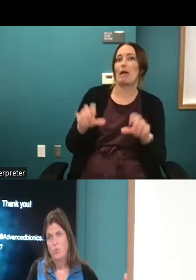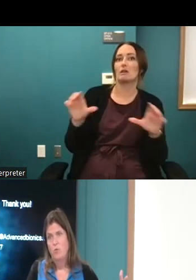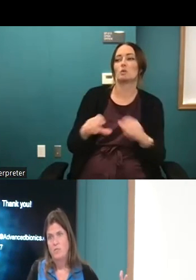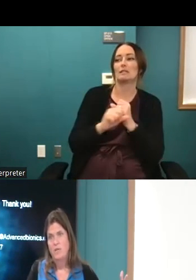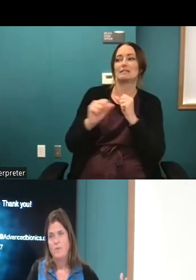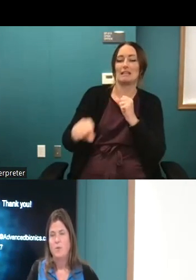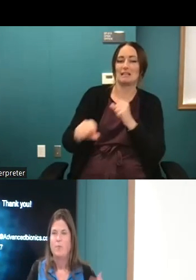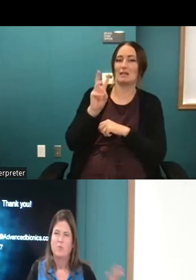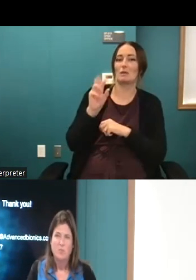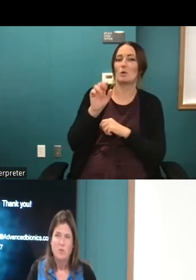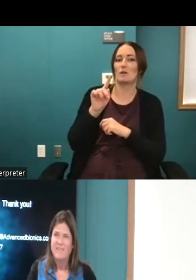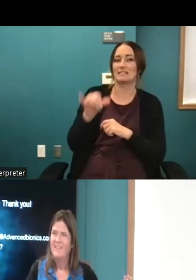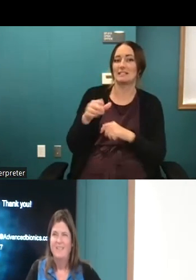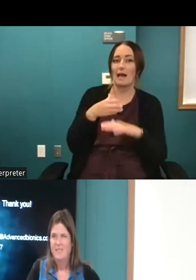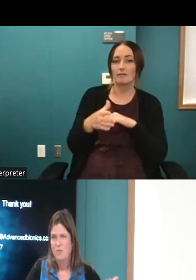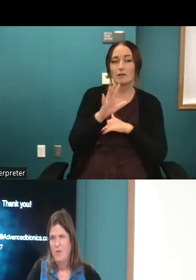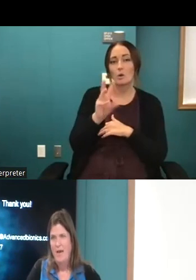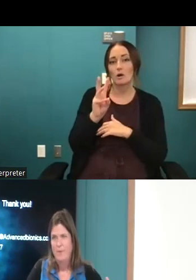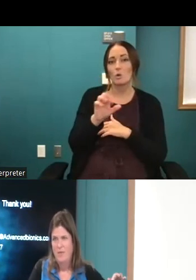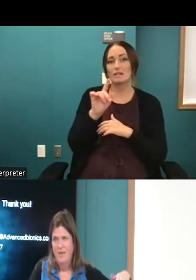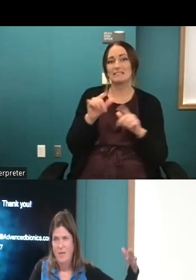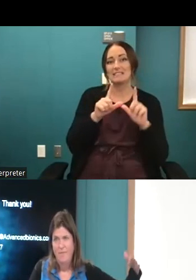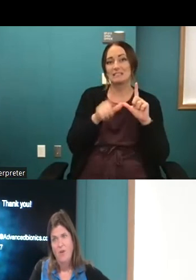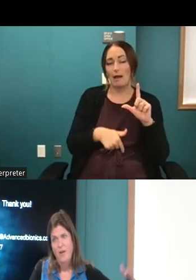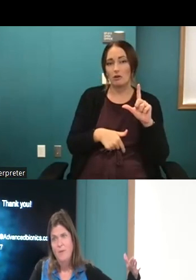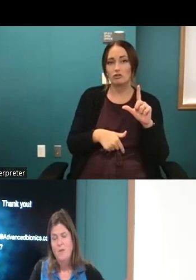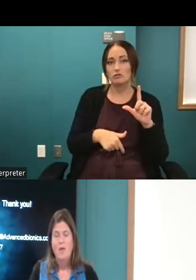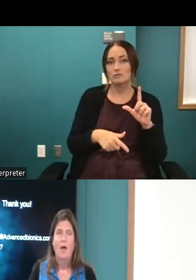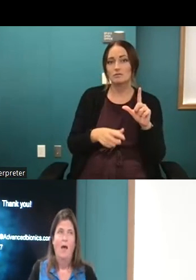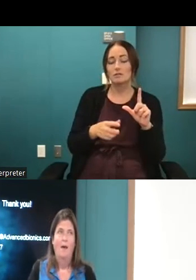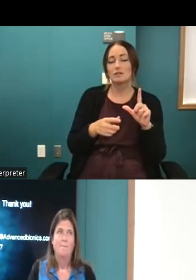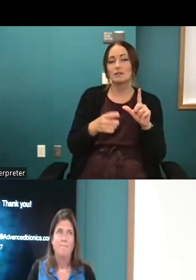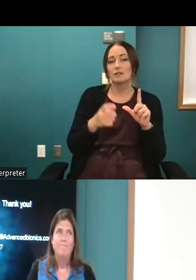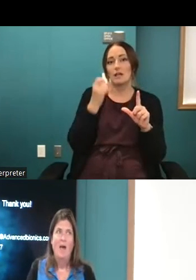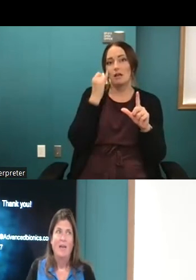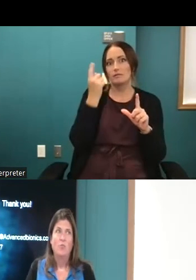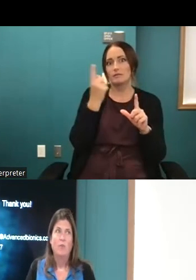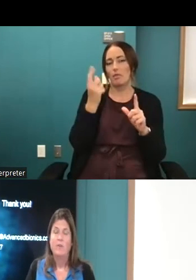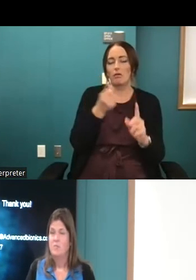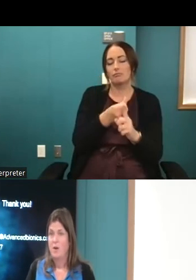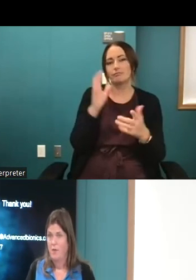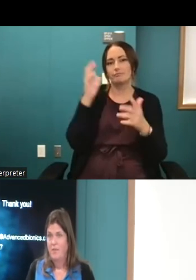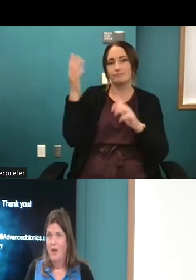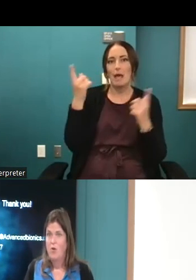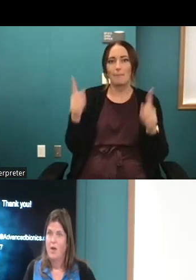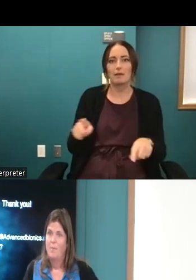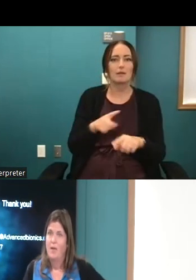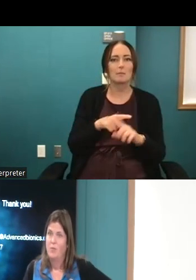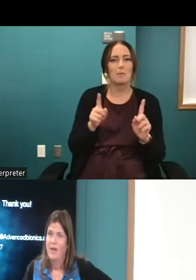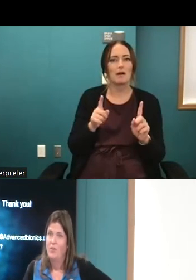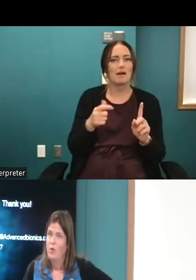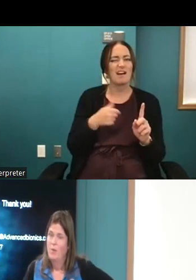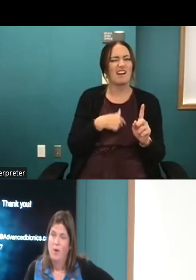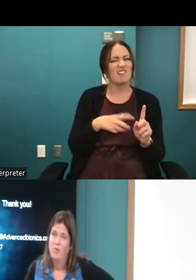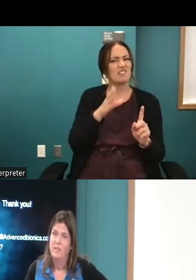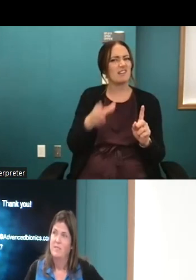your 3-year warranty is up, you can purchase a warranty in case anything were to happen in that time frame. I don't know anyone who's been off the air and not been able